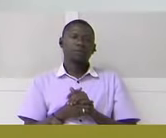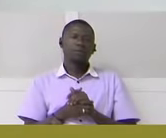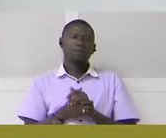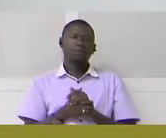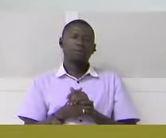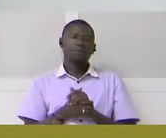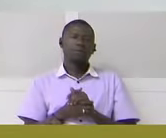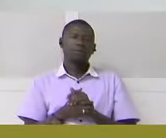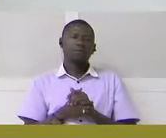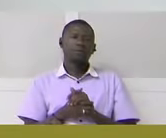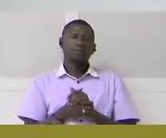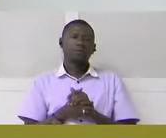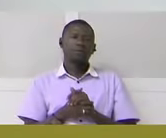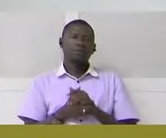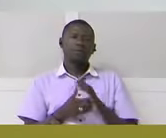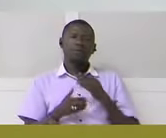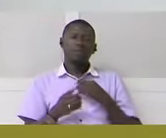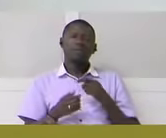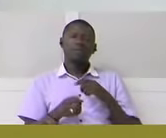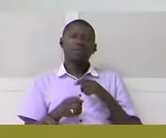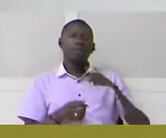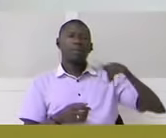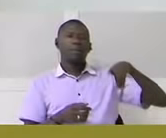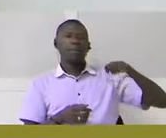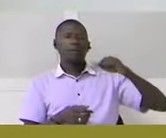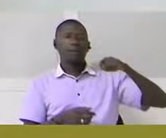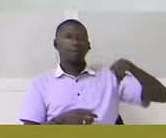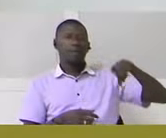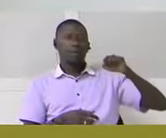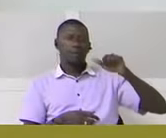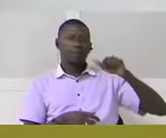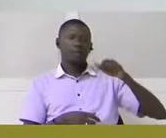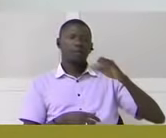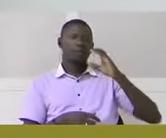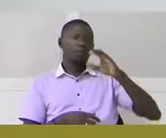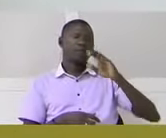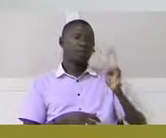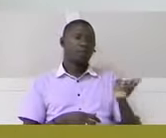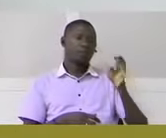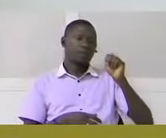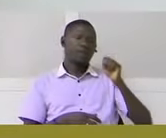between the two vehicles. Papa Che ala moto woni moto memba nyato ay